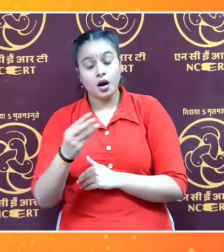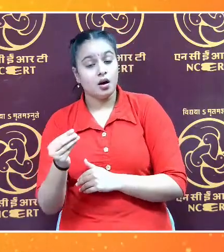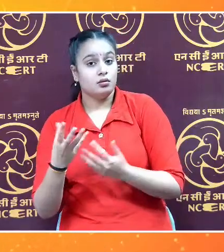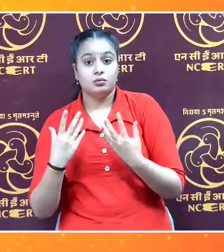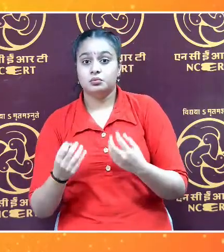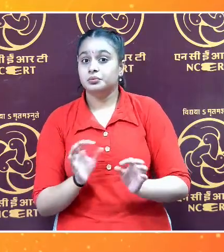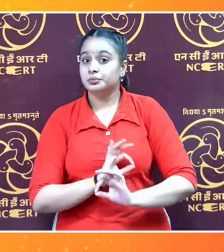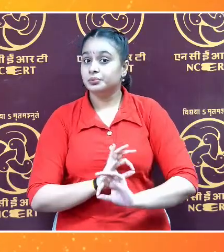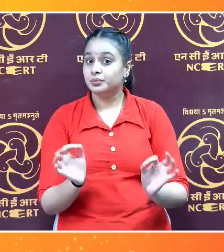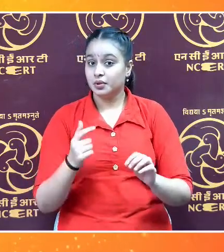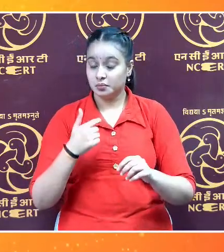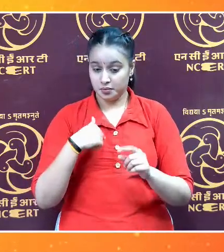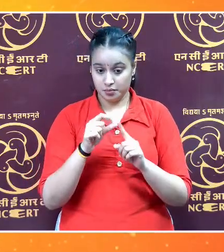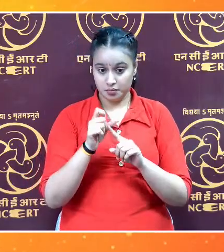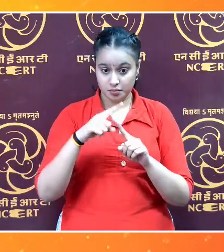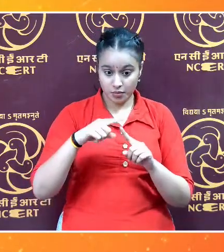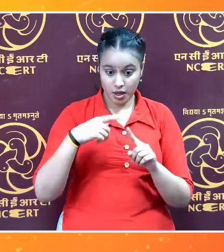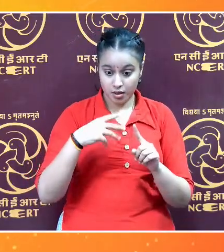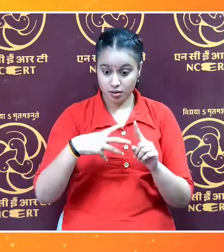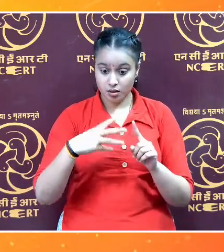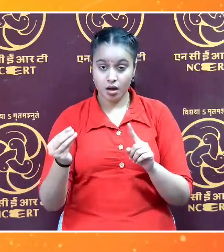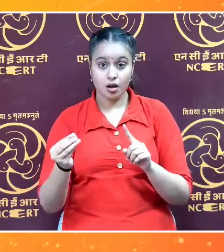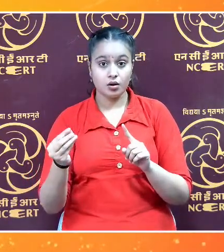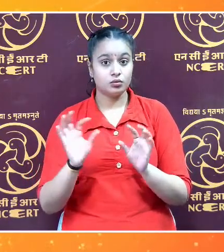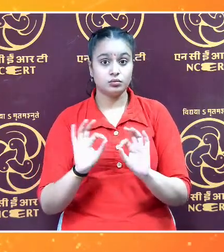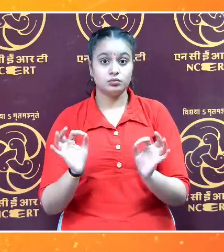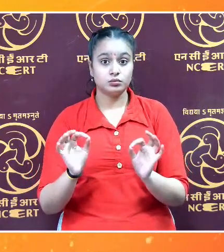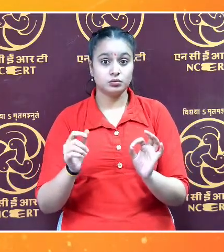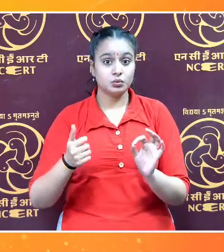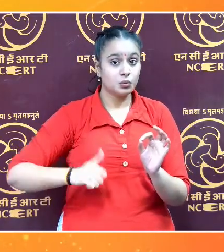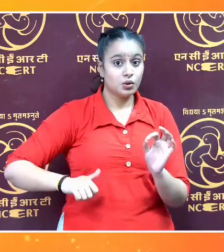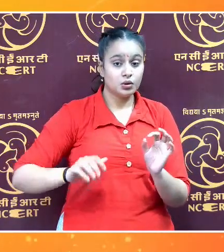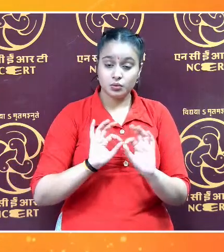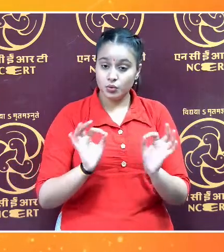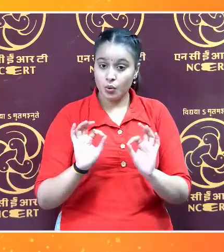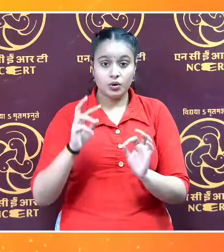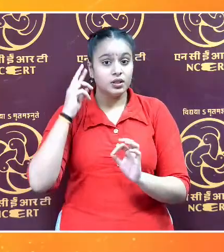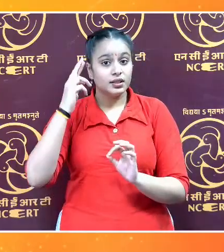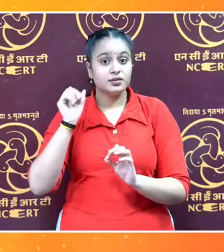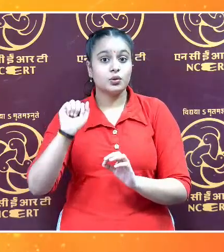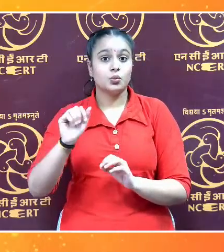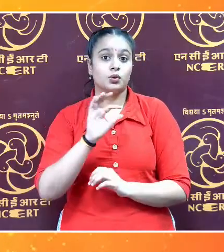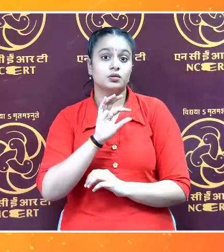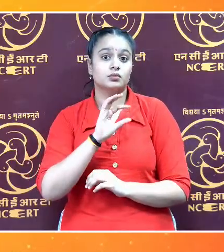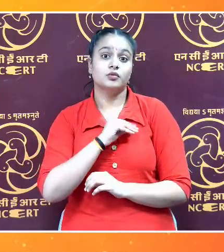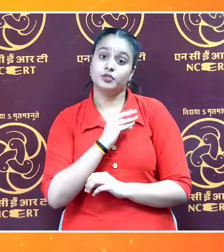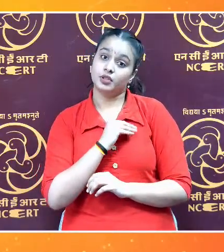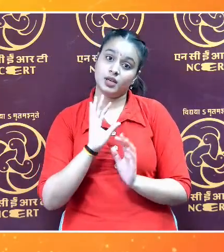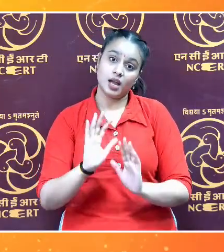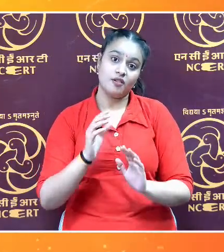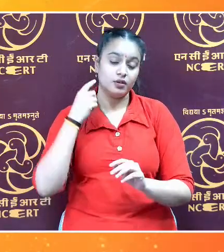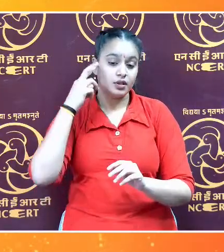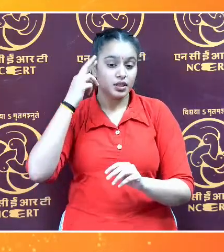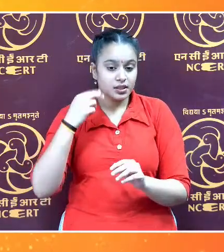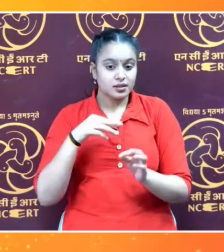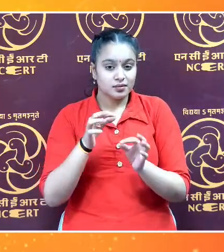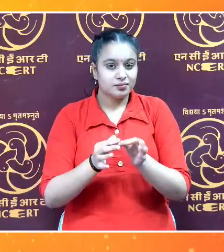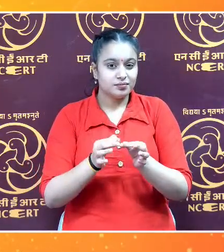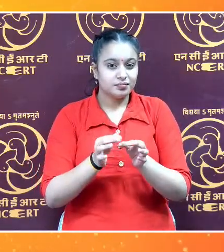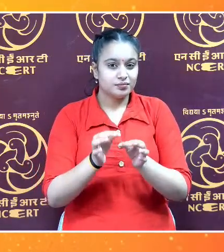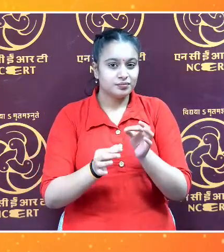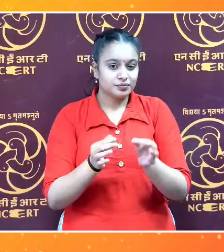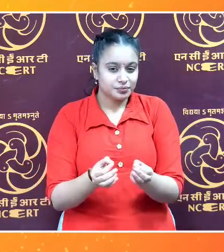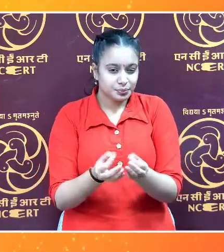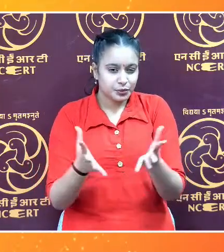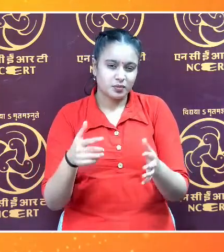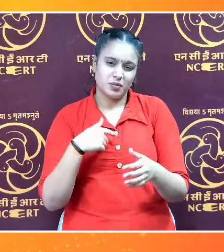Oh. My pet doesn't even go out to clear up, because Oh. he's so scared of those, the crackers. So this is my humble